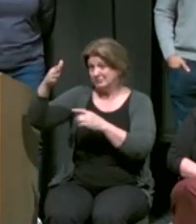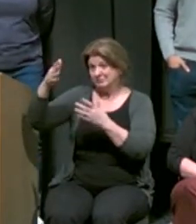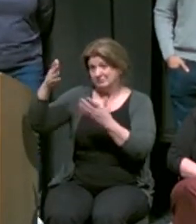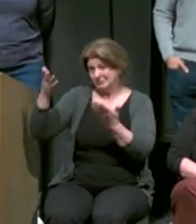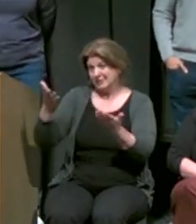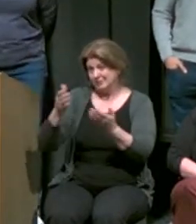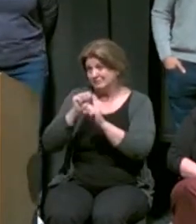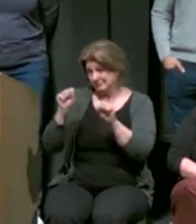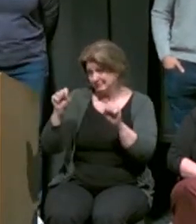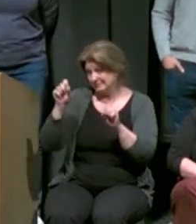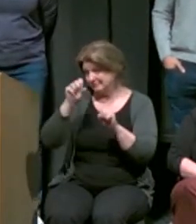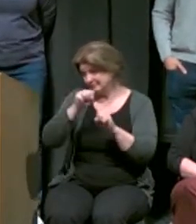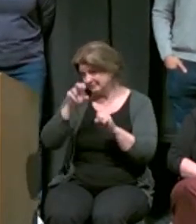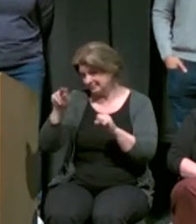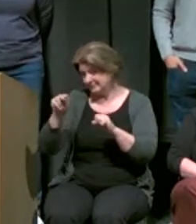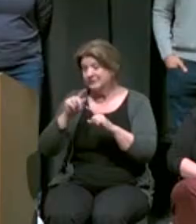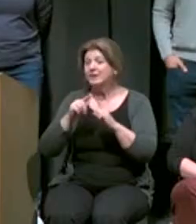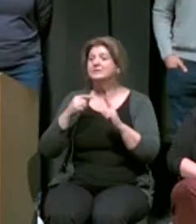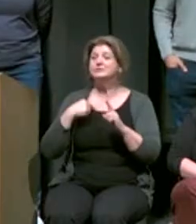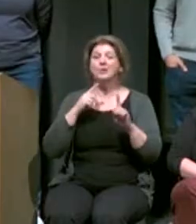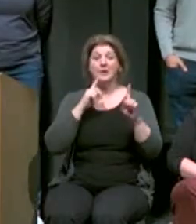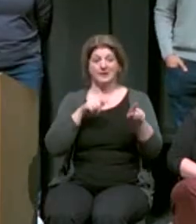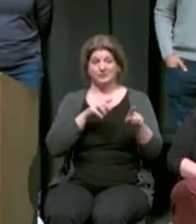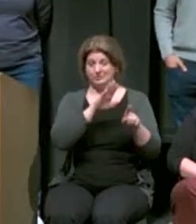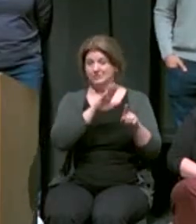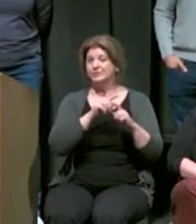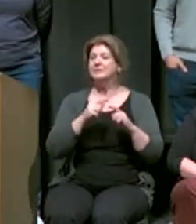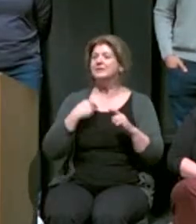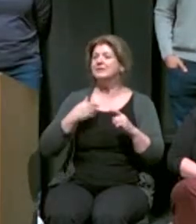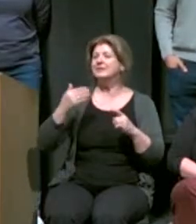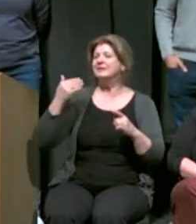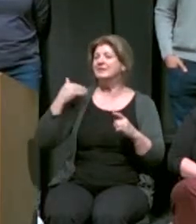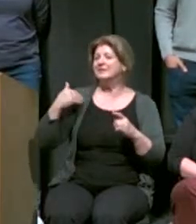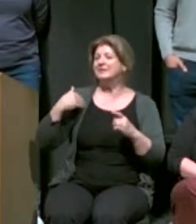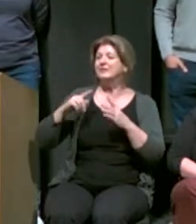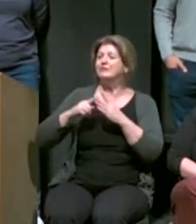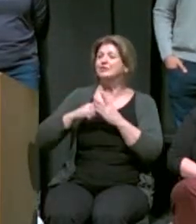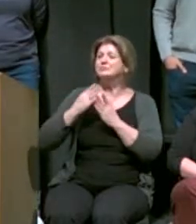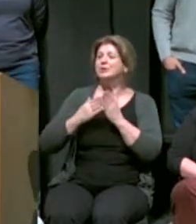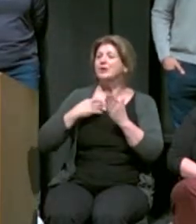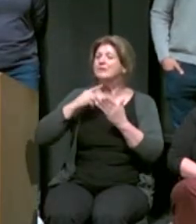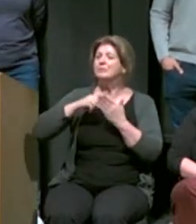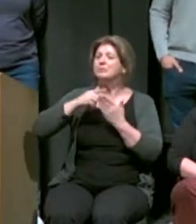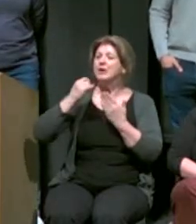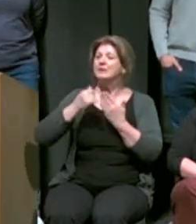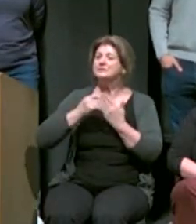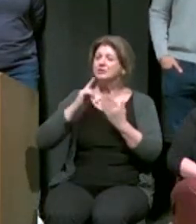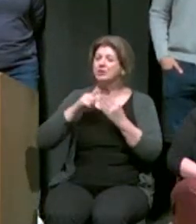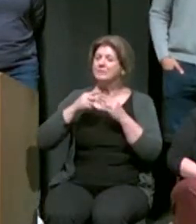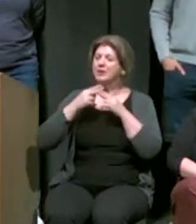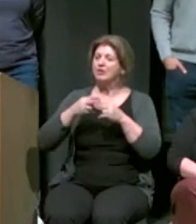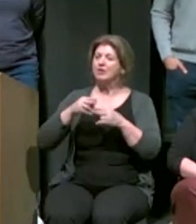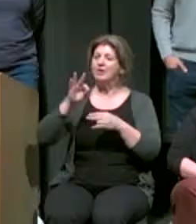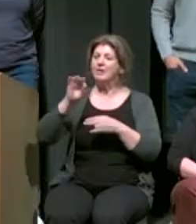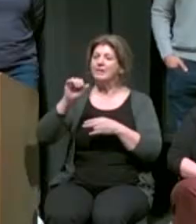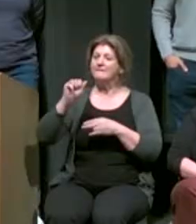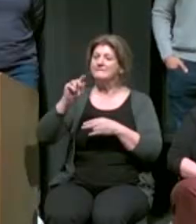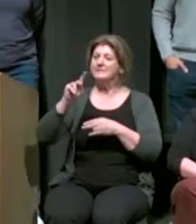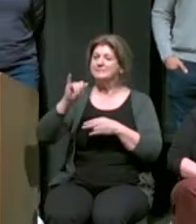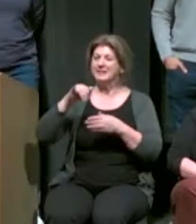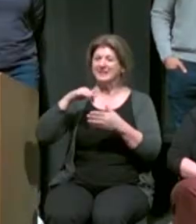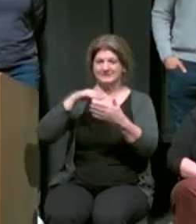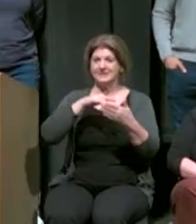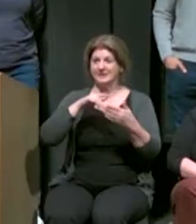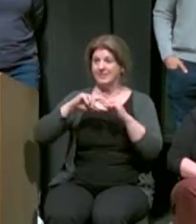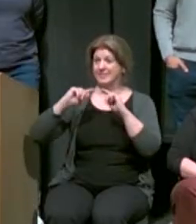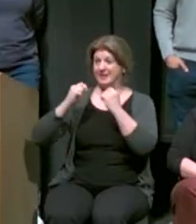so I guess to answer that, in previous phases of the project, going back to feasibility studies, the